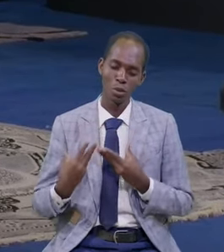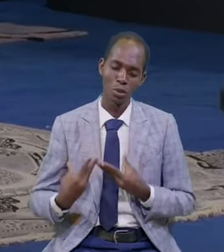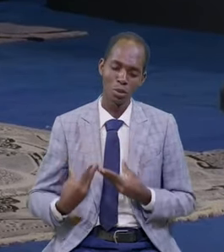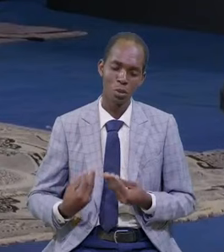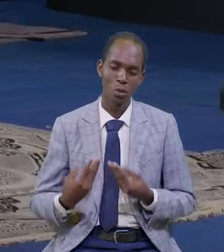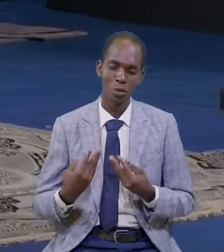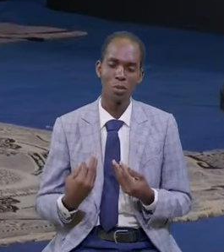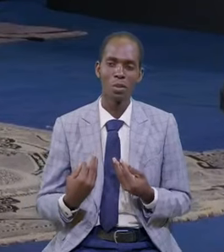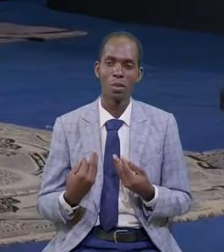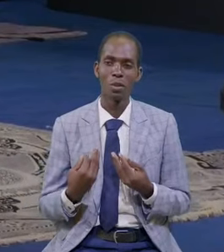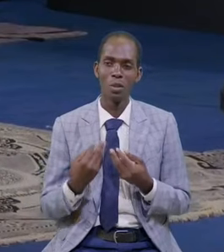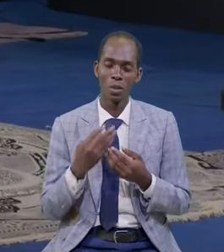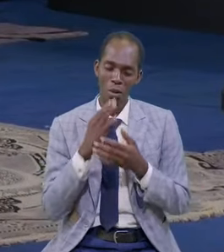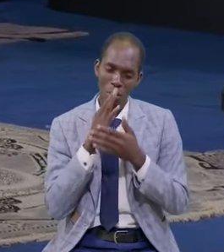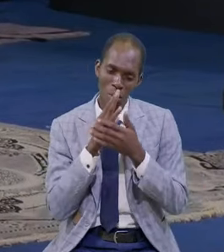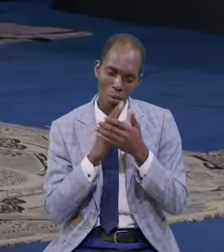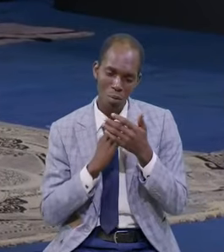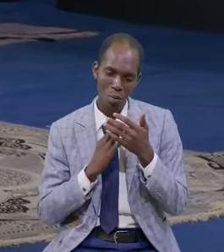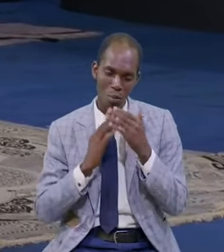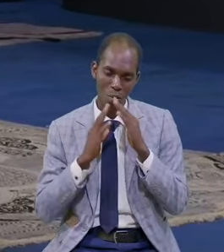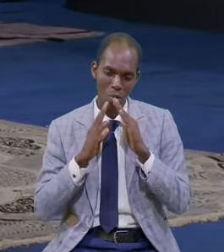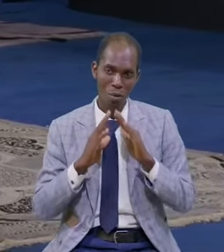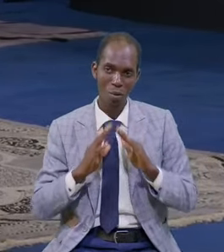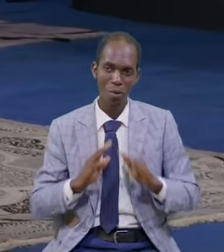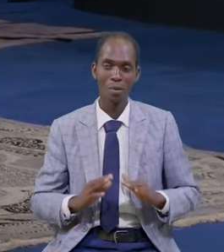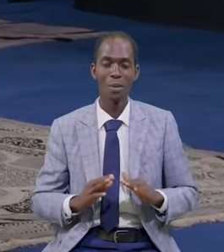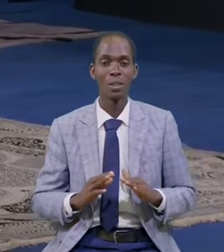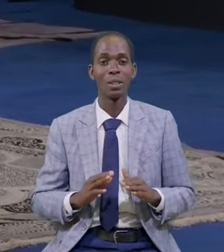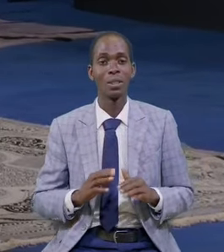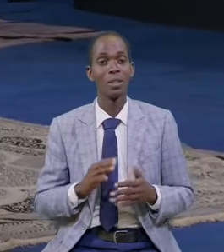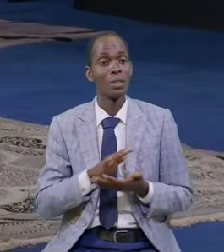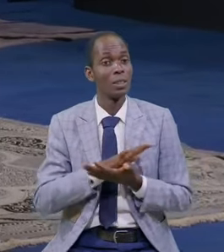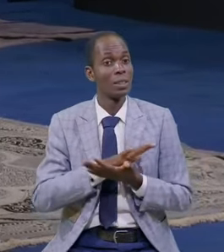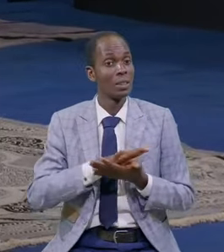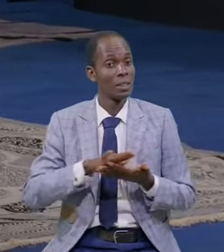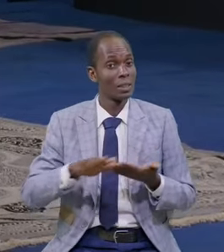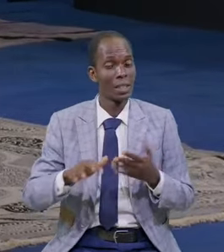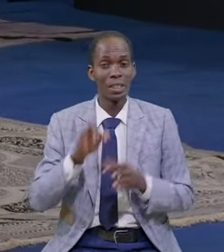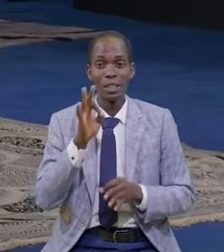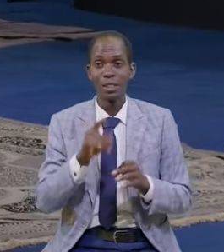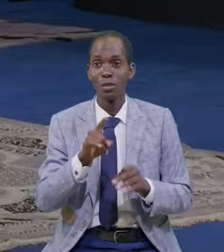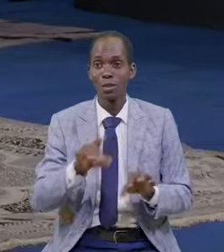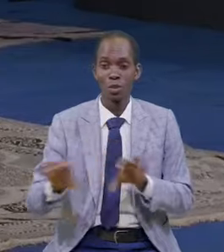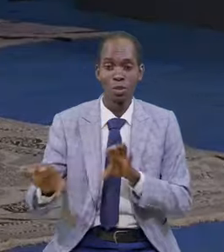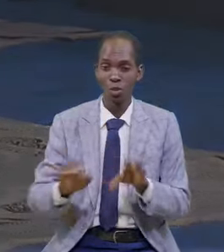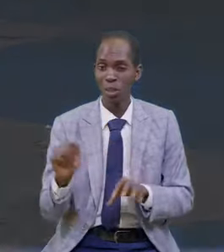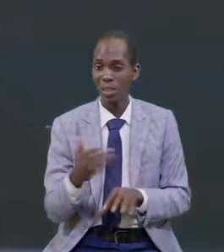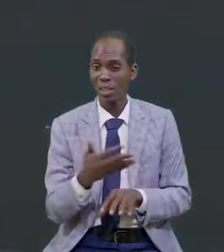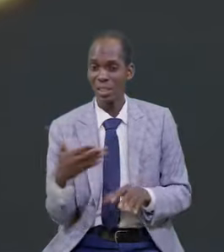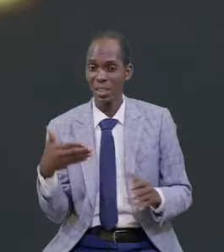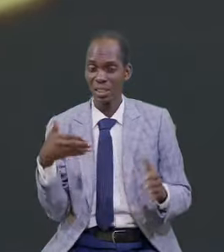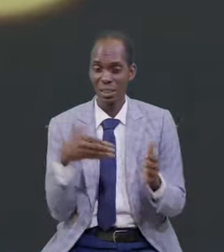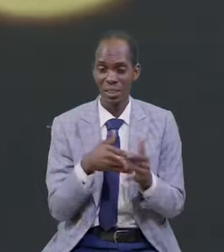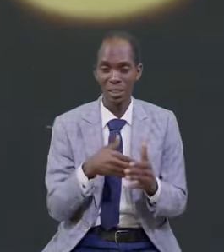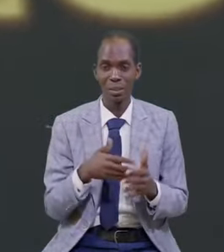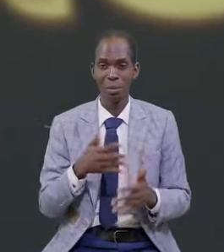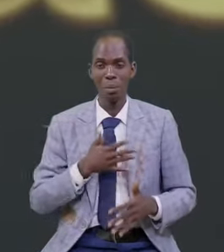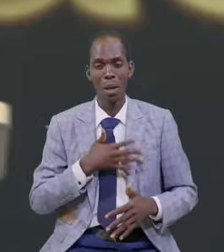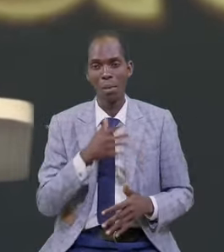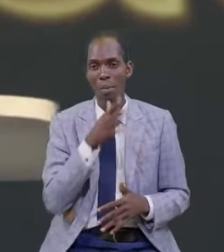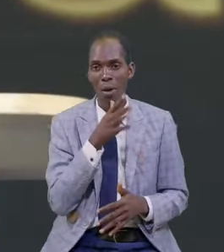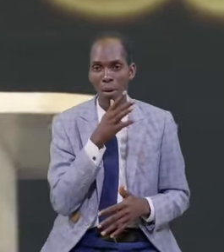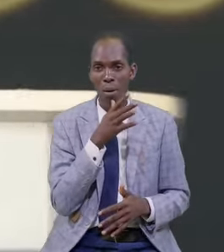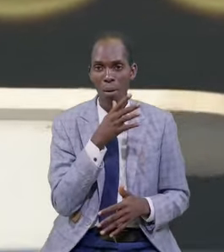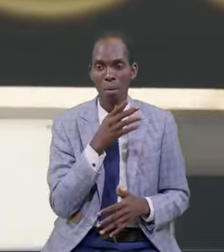and nice and aiting if you did anything against her she didn't lose